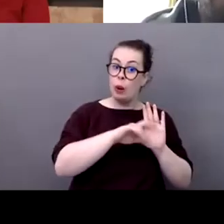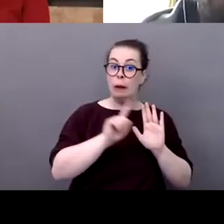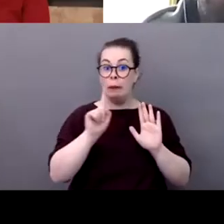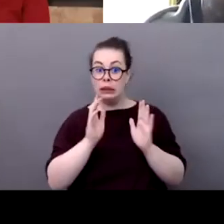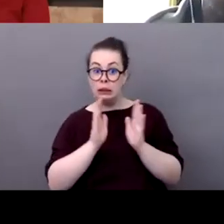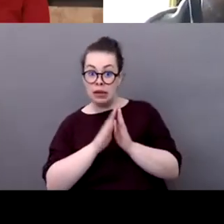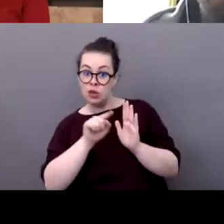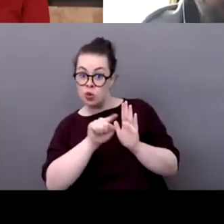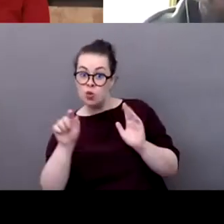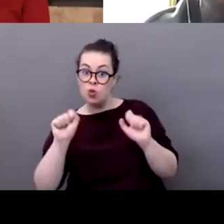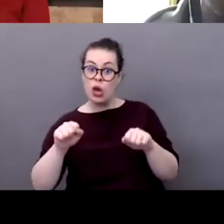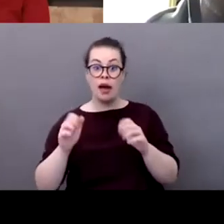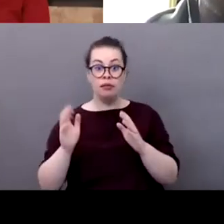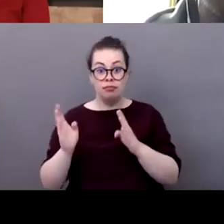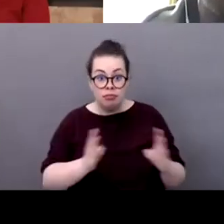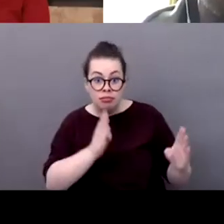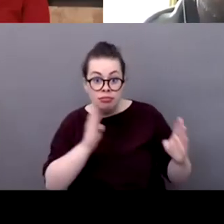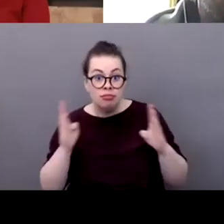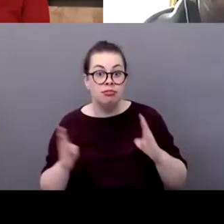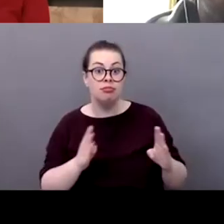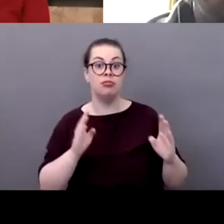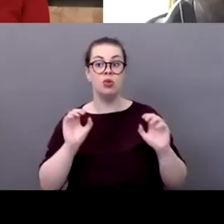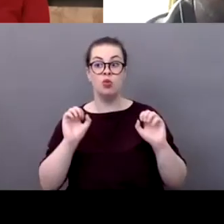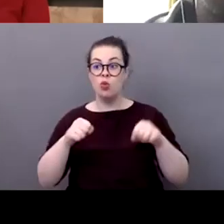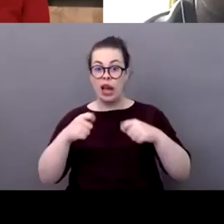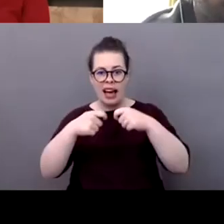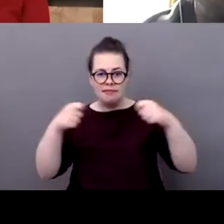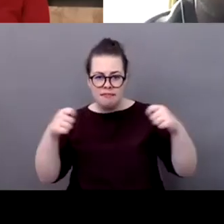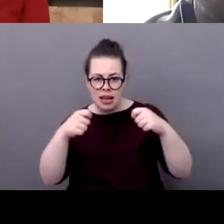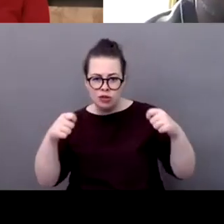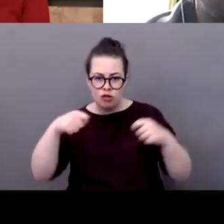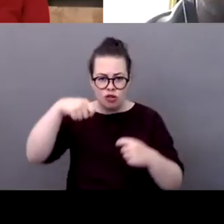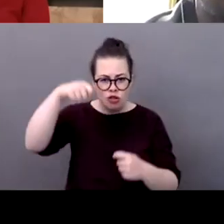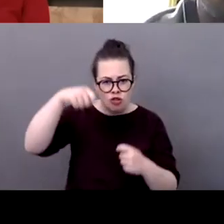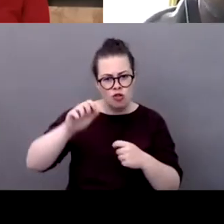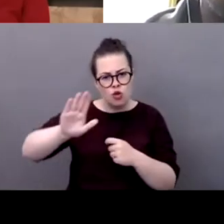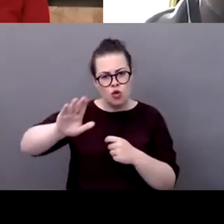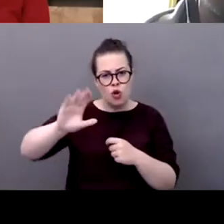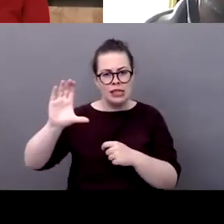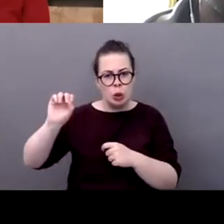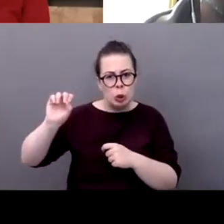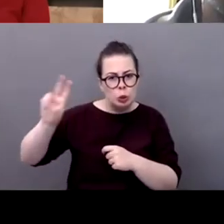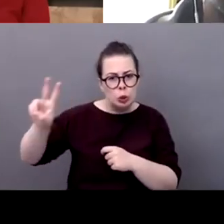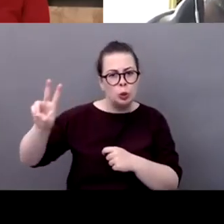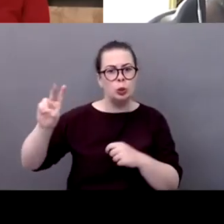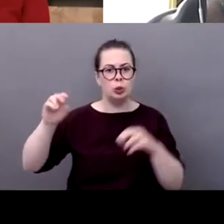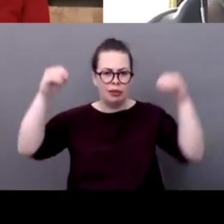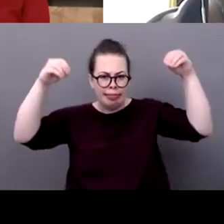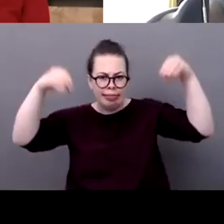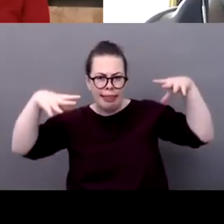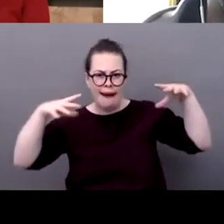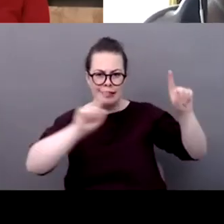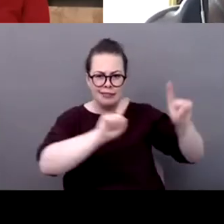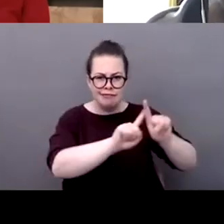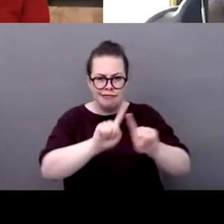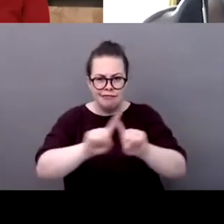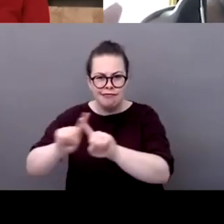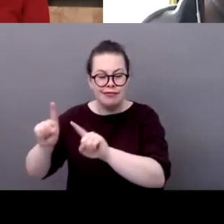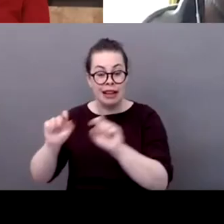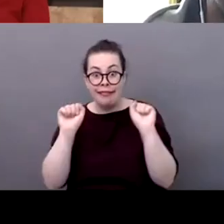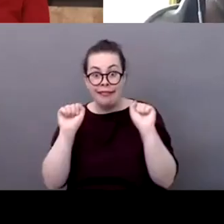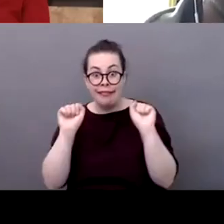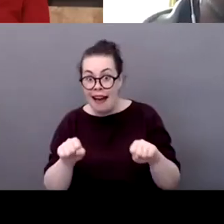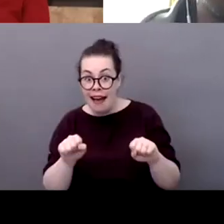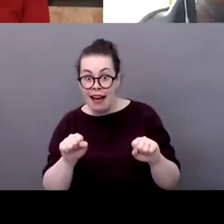plan and find solutions, one for you to have lesser impact with your products, but as a brand too,